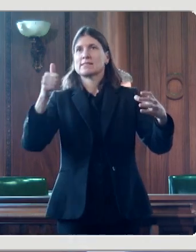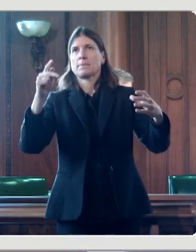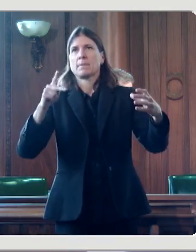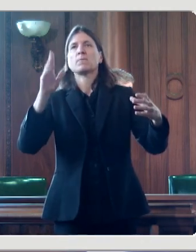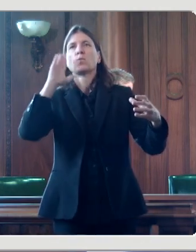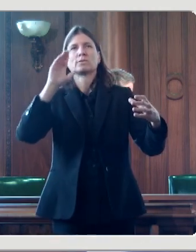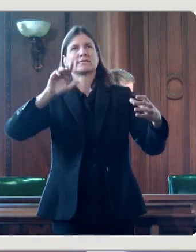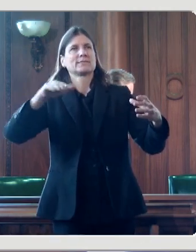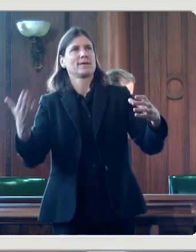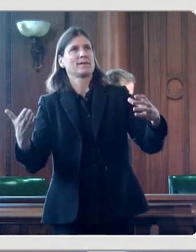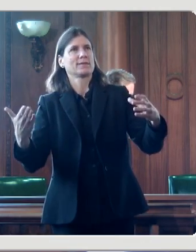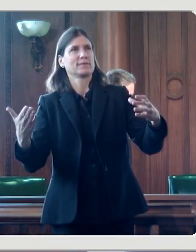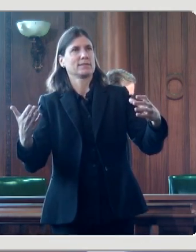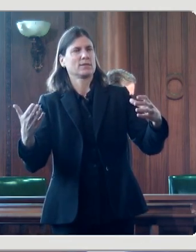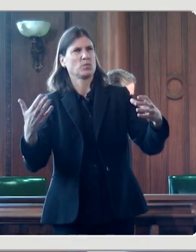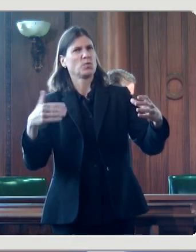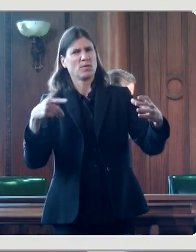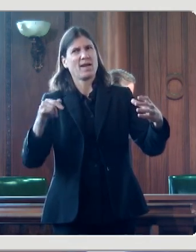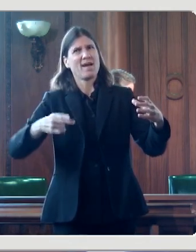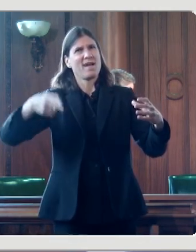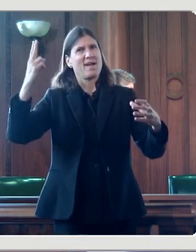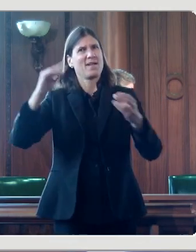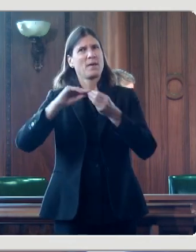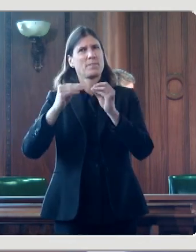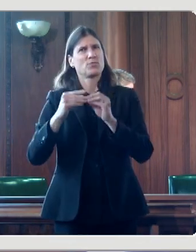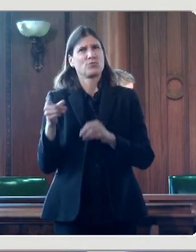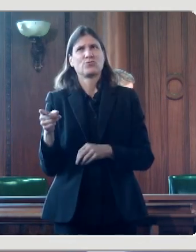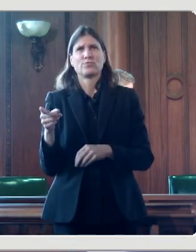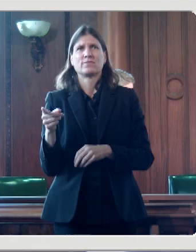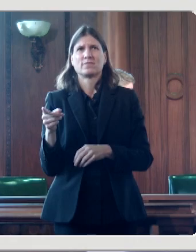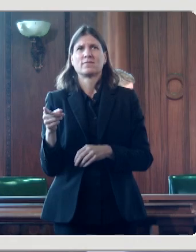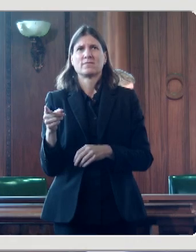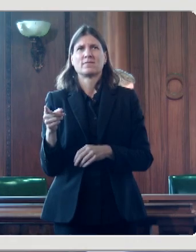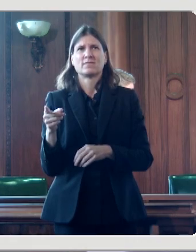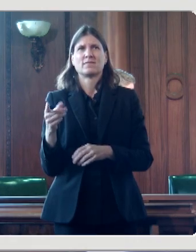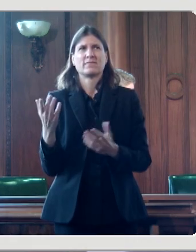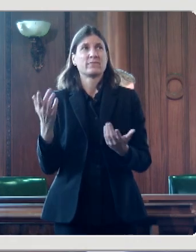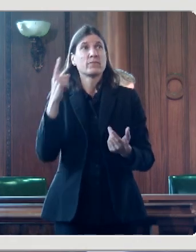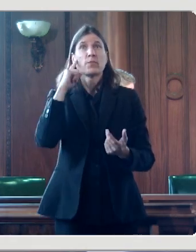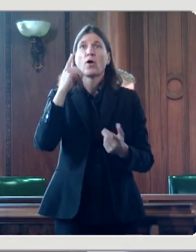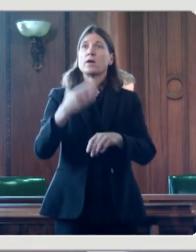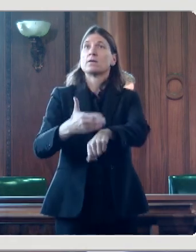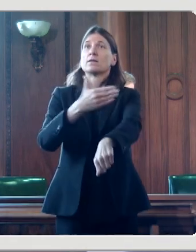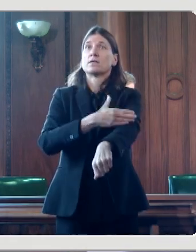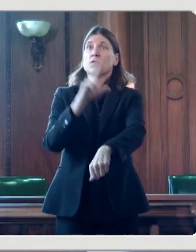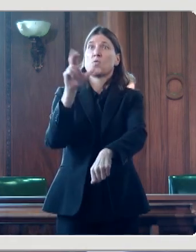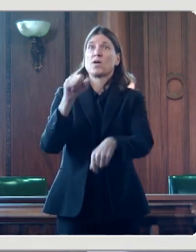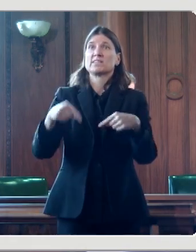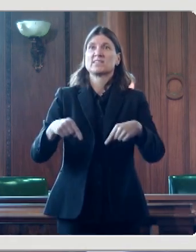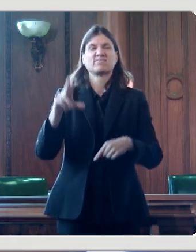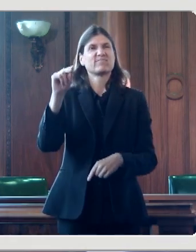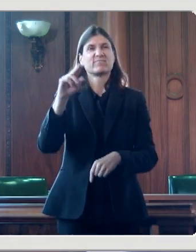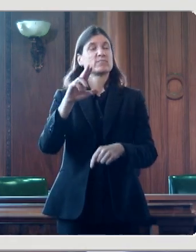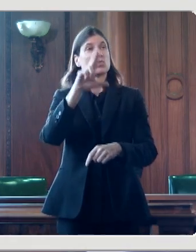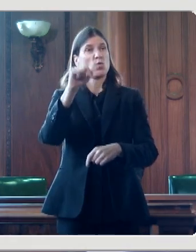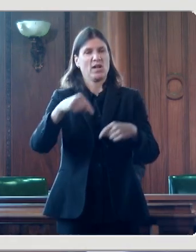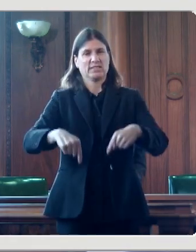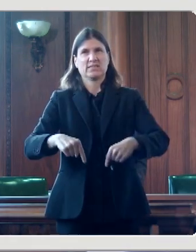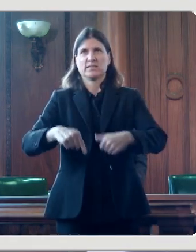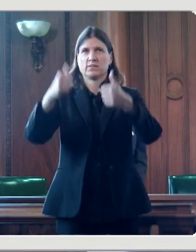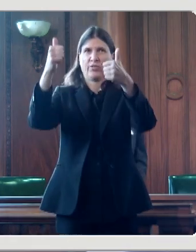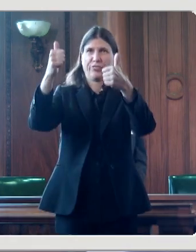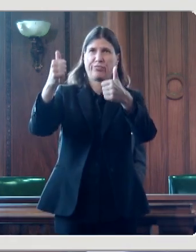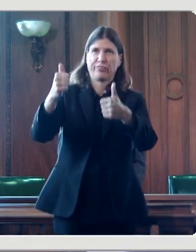not going down. In fact, it's threatening now to reach new heights. As on Saturday, there was almost 300,000 new